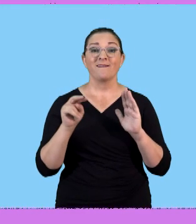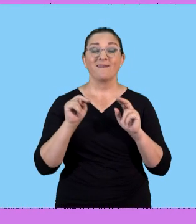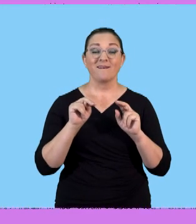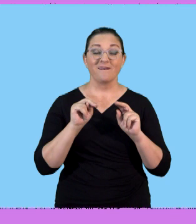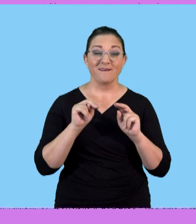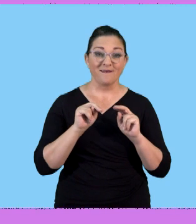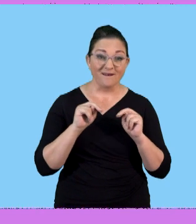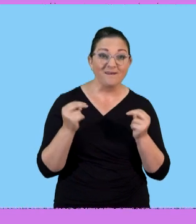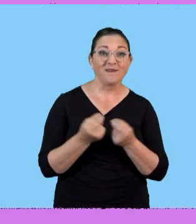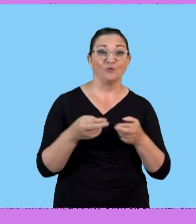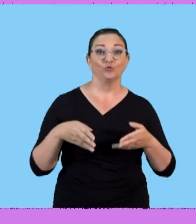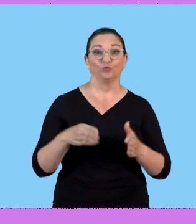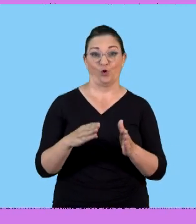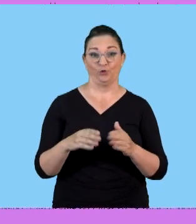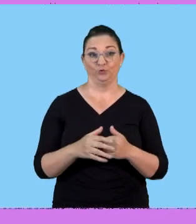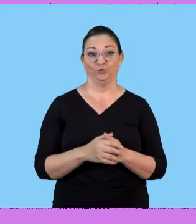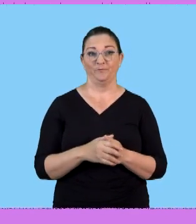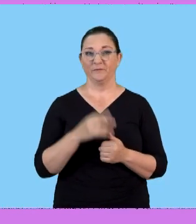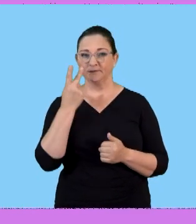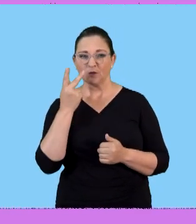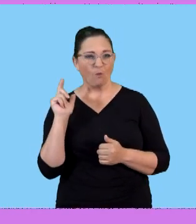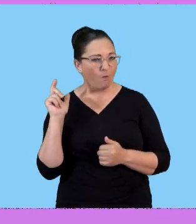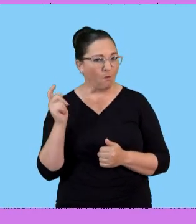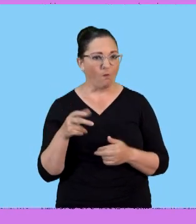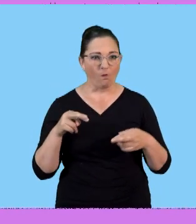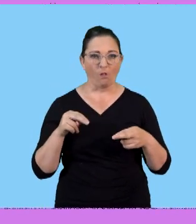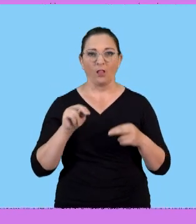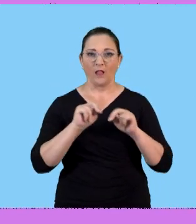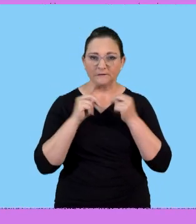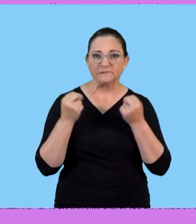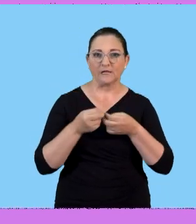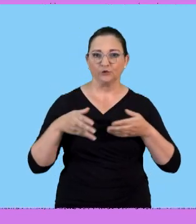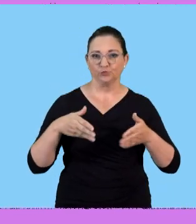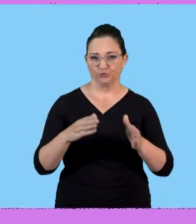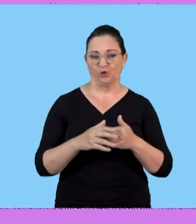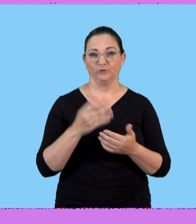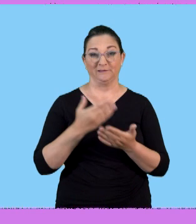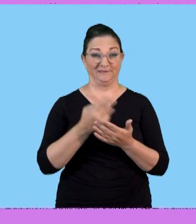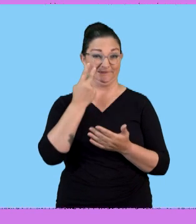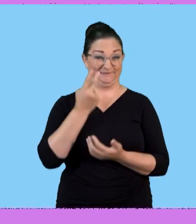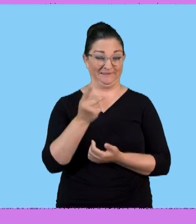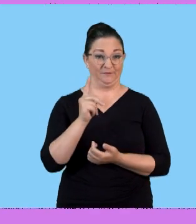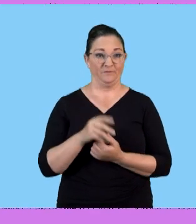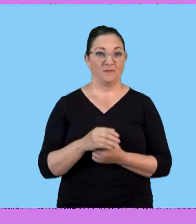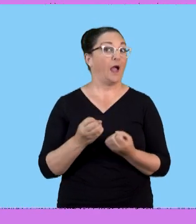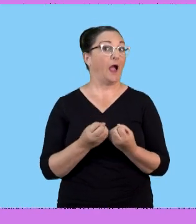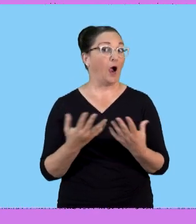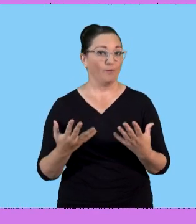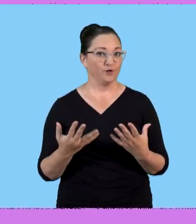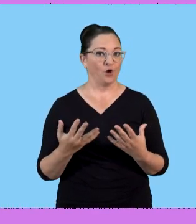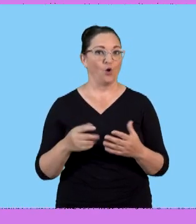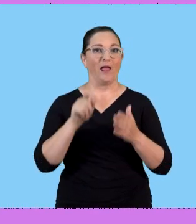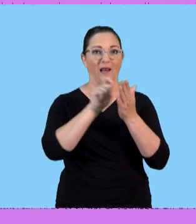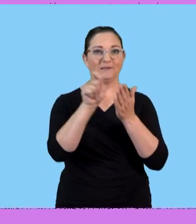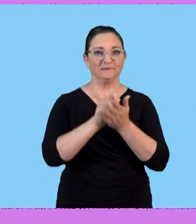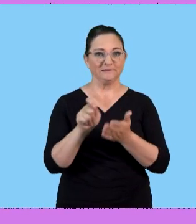located on this strip chart. So we're looking for all the national roads that we can see on the strip chart. Not how many, but